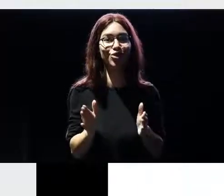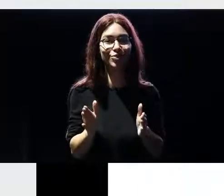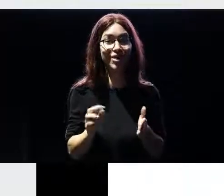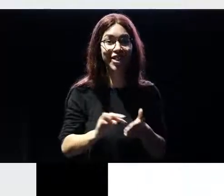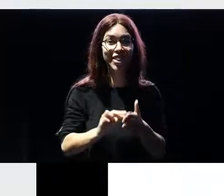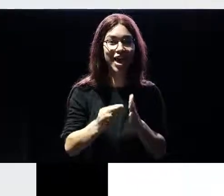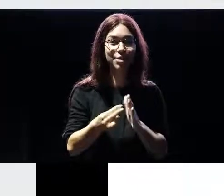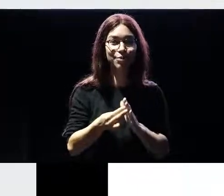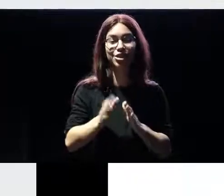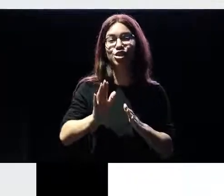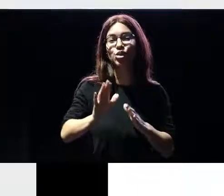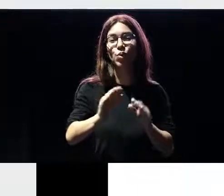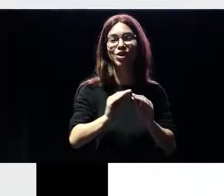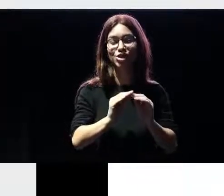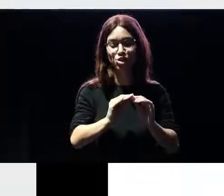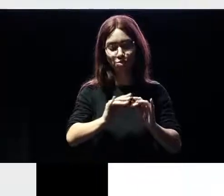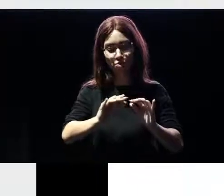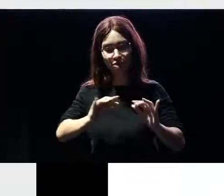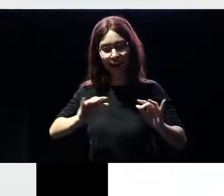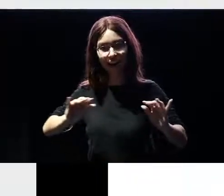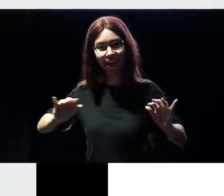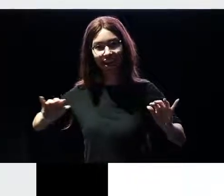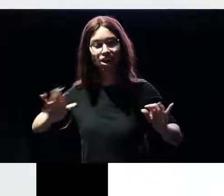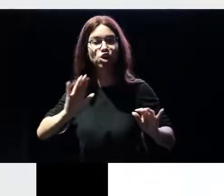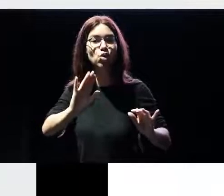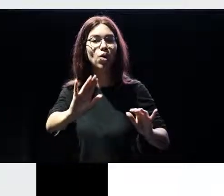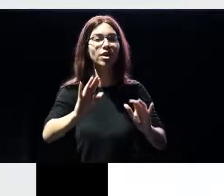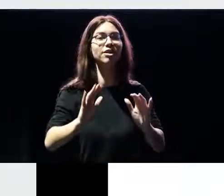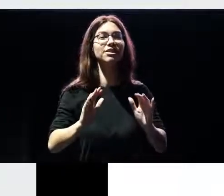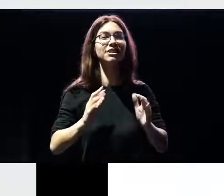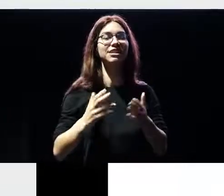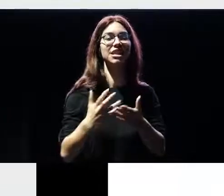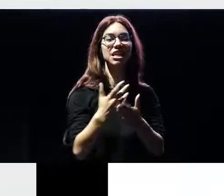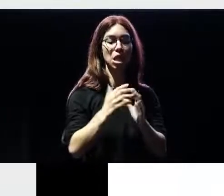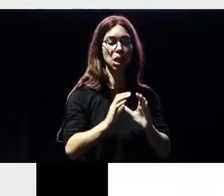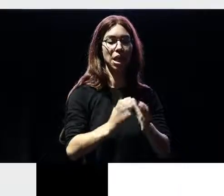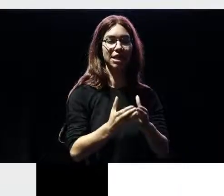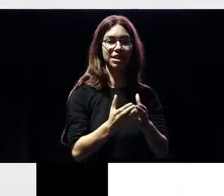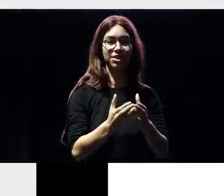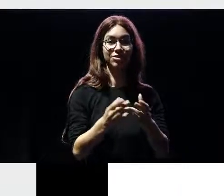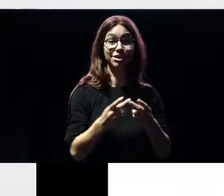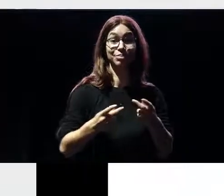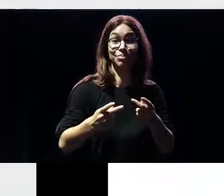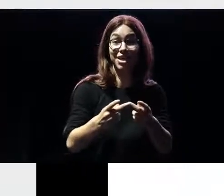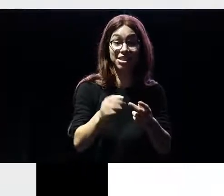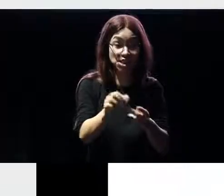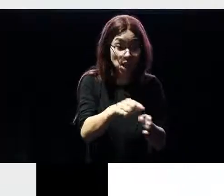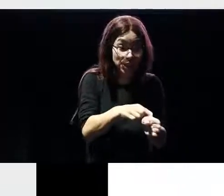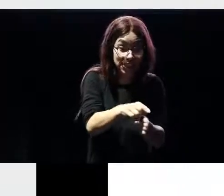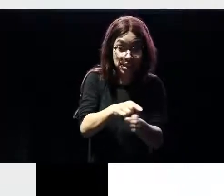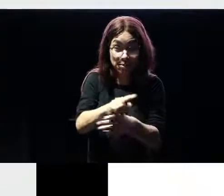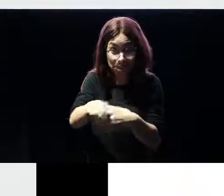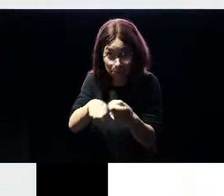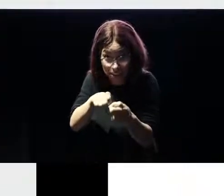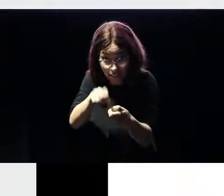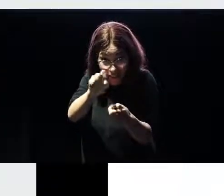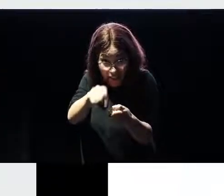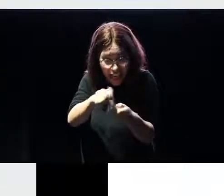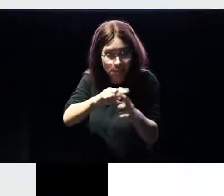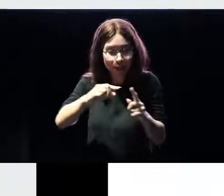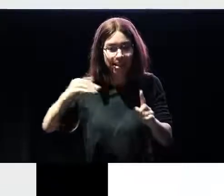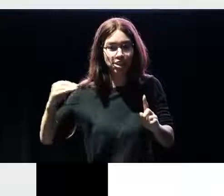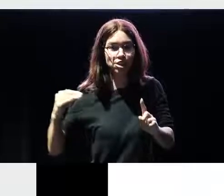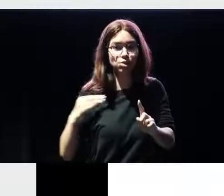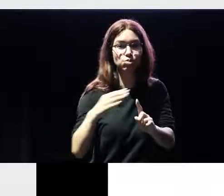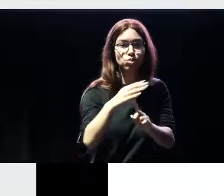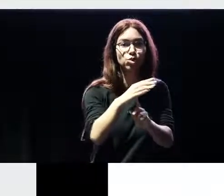you're spreading these collective spaces, these interdisciplinary spaces through residential